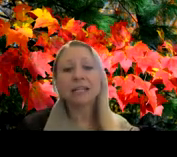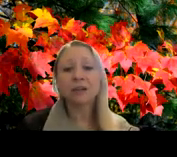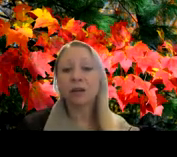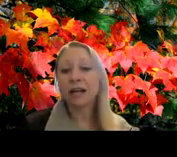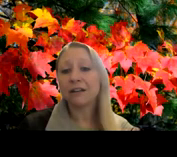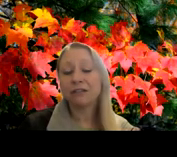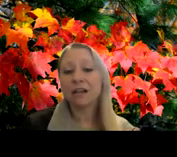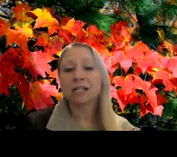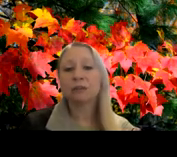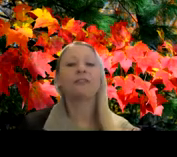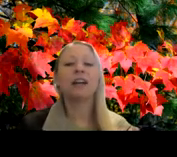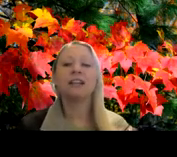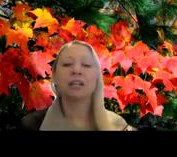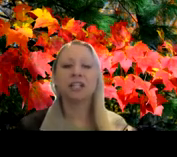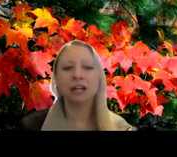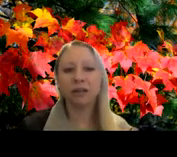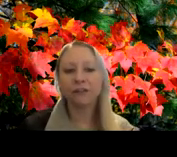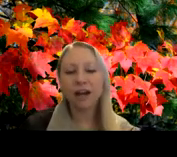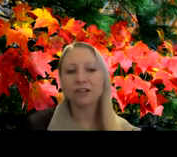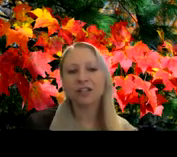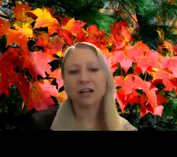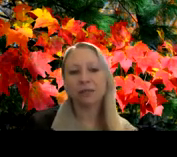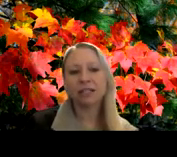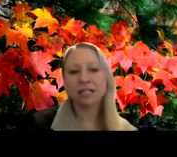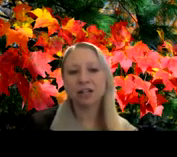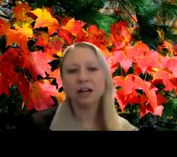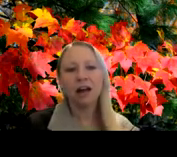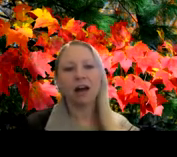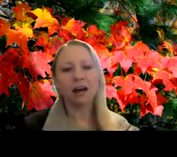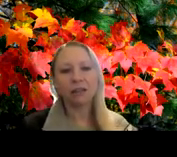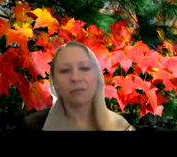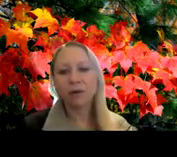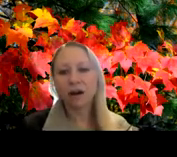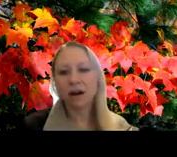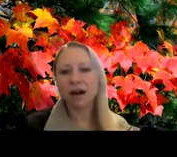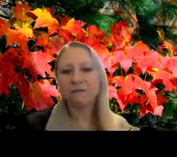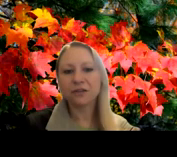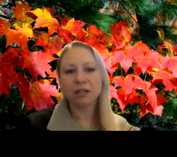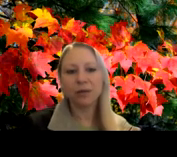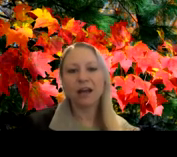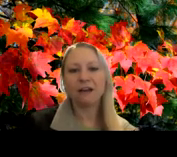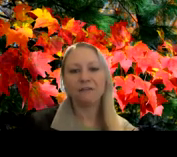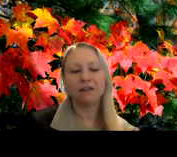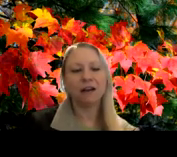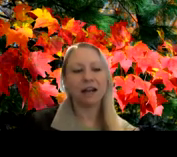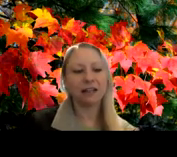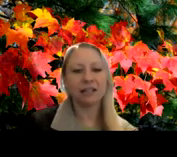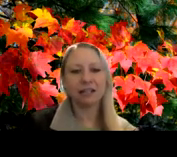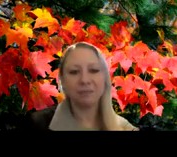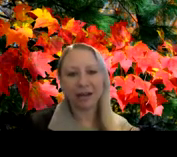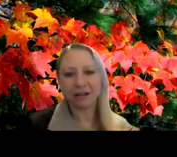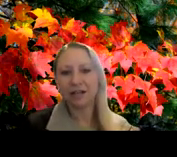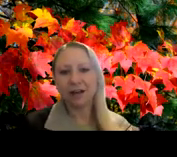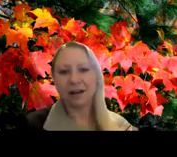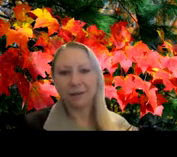Help us get the word out if you thought this was fun and you want to share it with a friend or share it with a teacher. The more folks that we have at these,